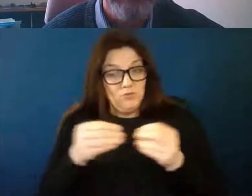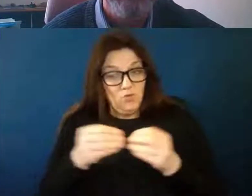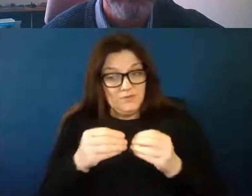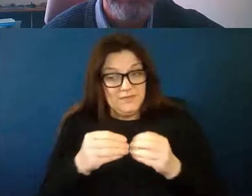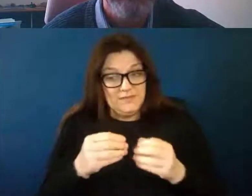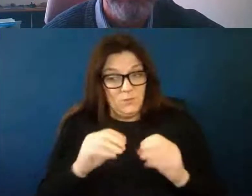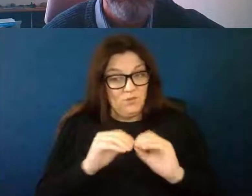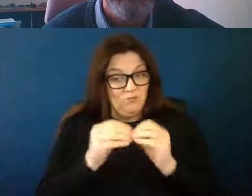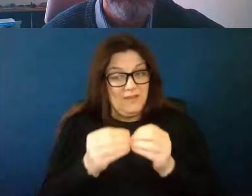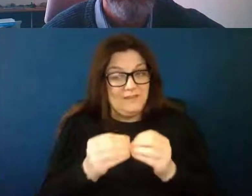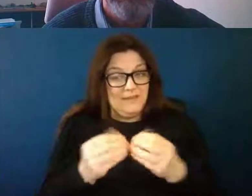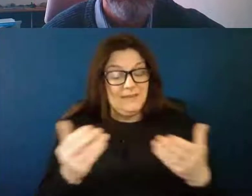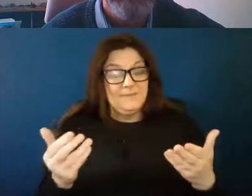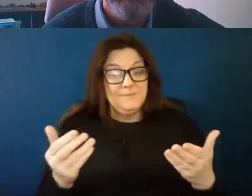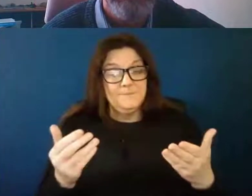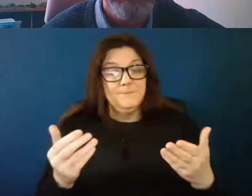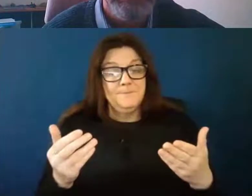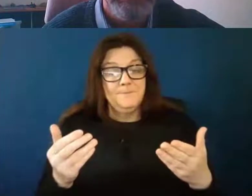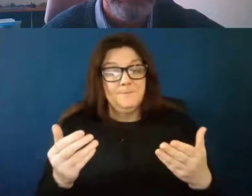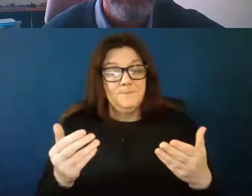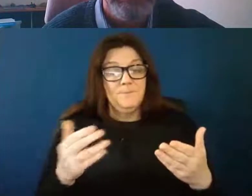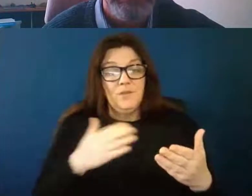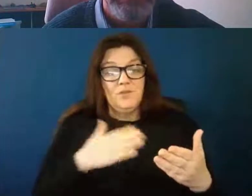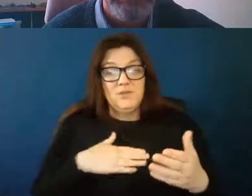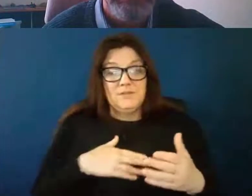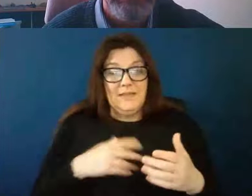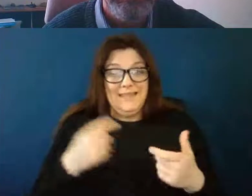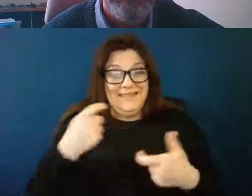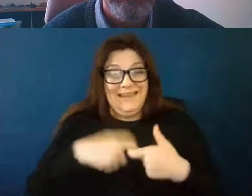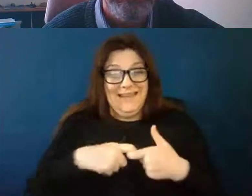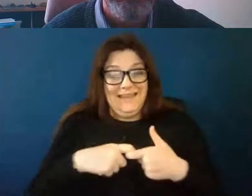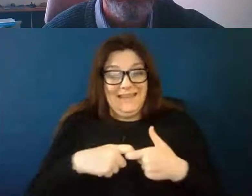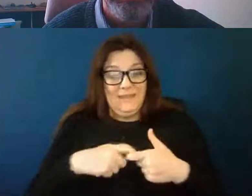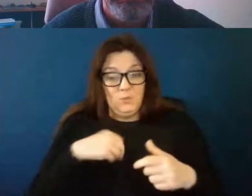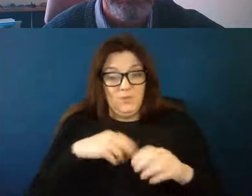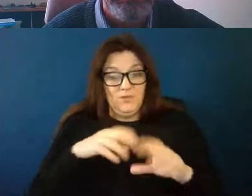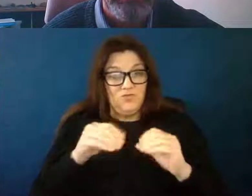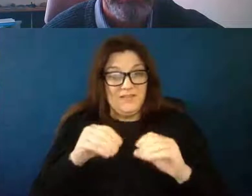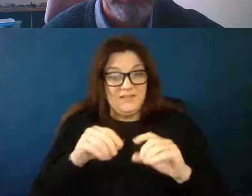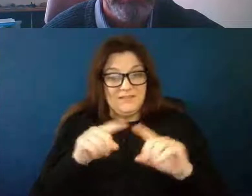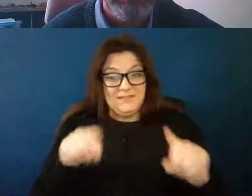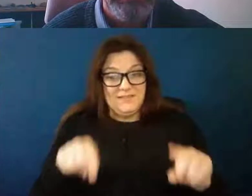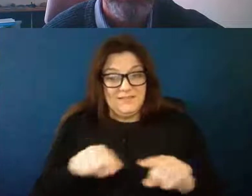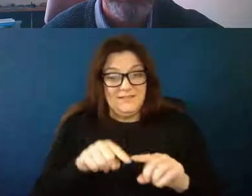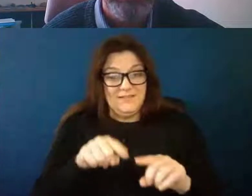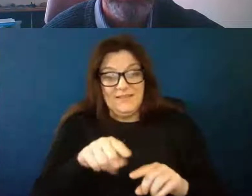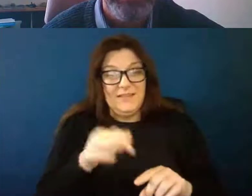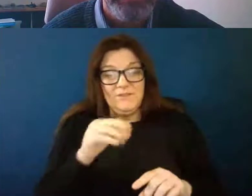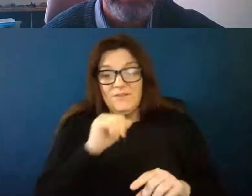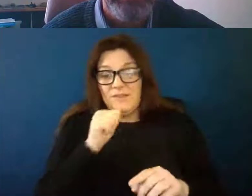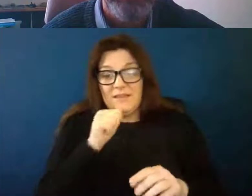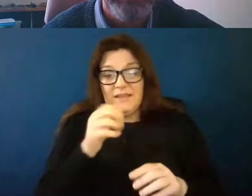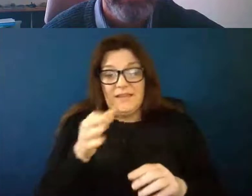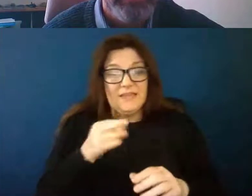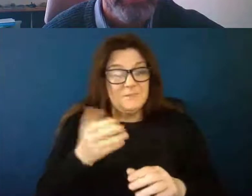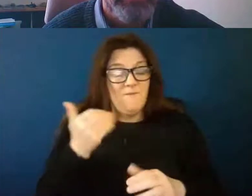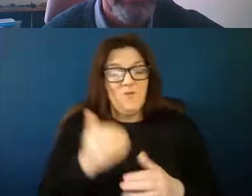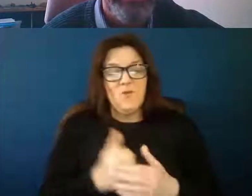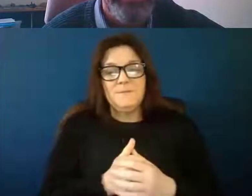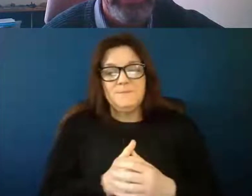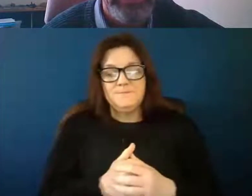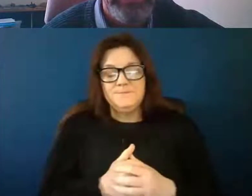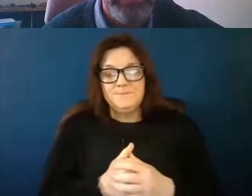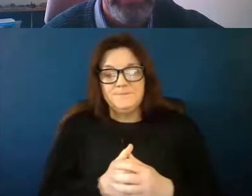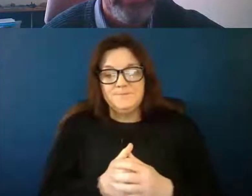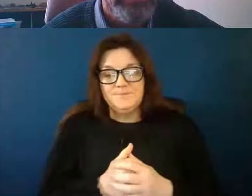we're creating. And I'm just going to pop the link there into the chat again in case anybody didn't get that before. But it's going to